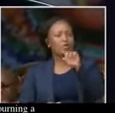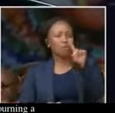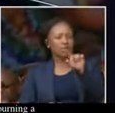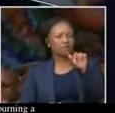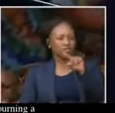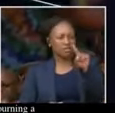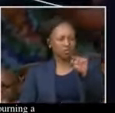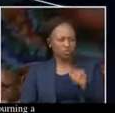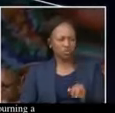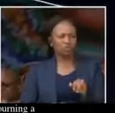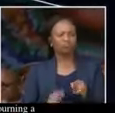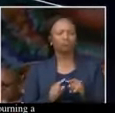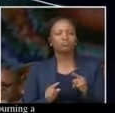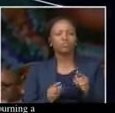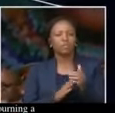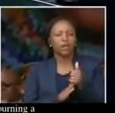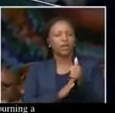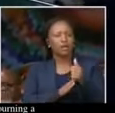Spiwe Nyanda,